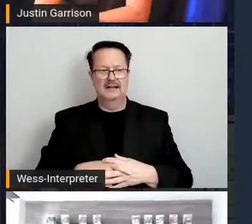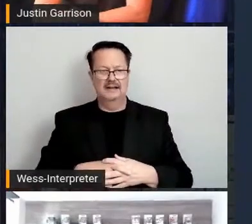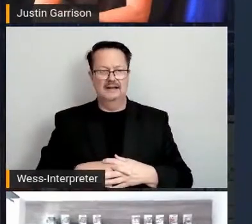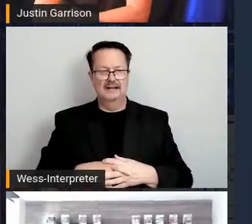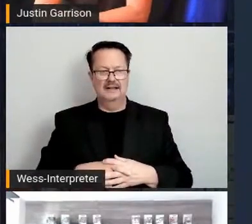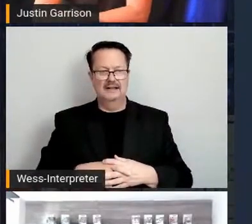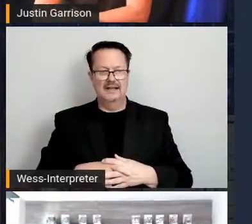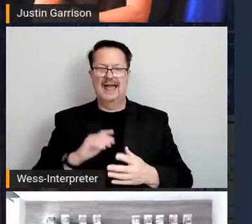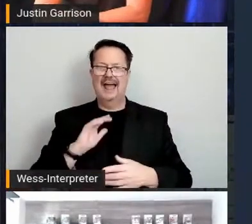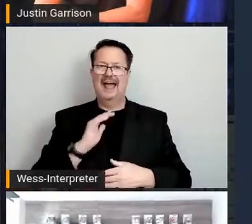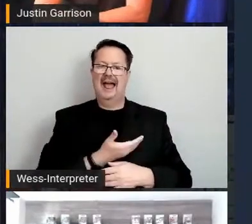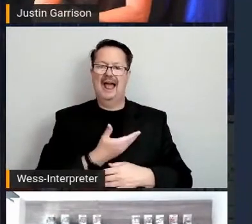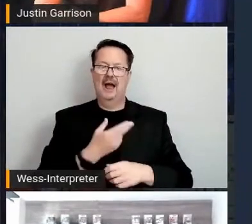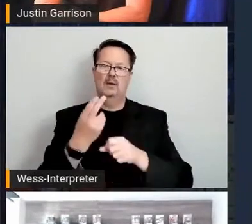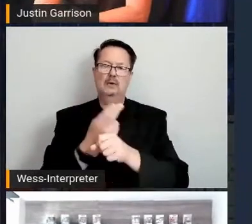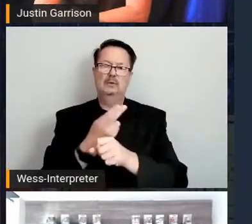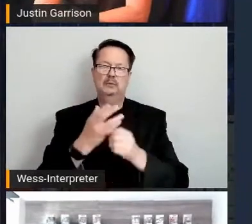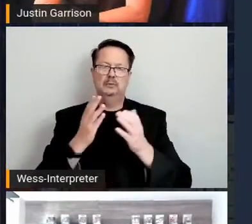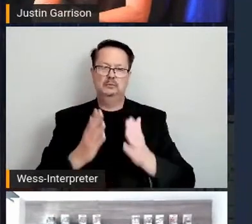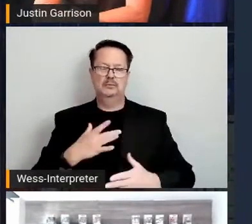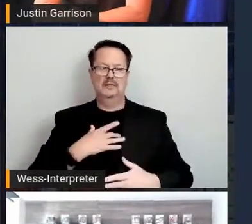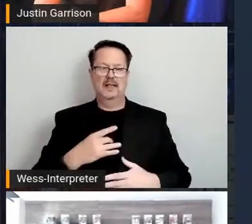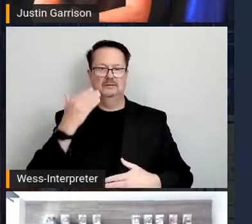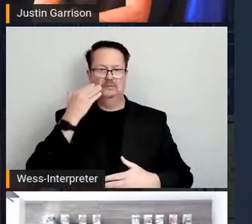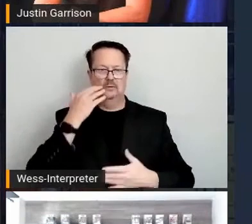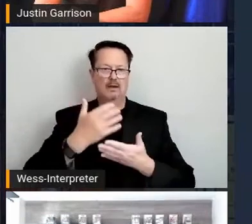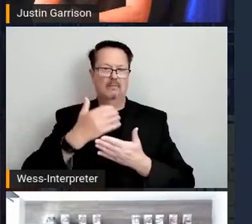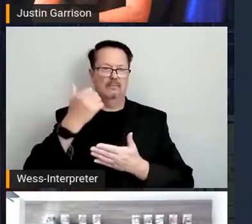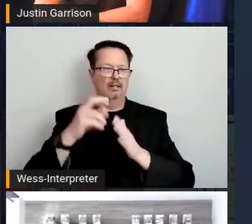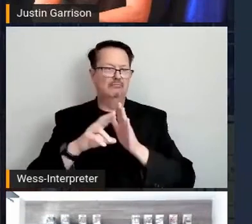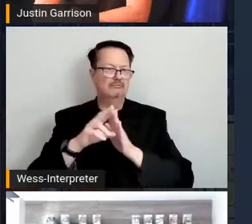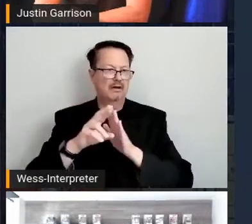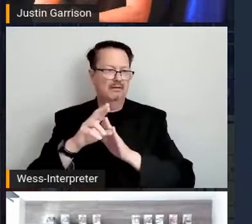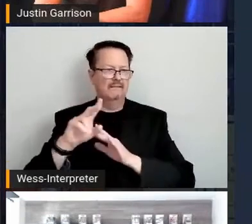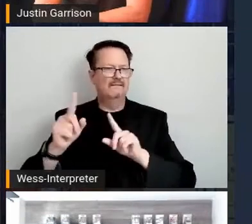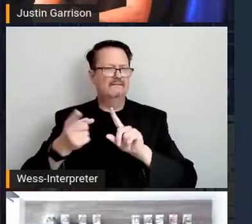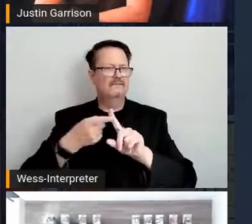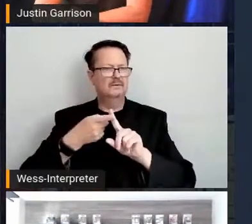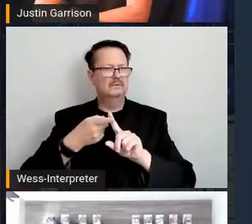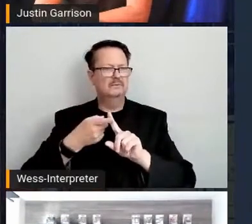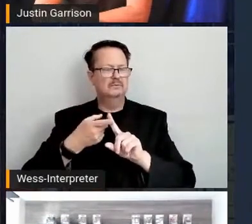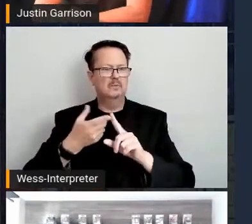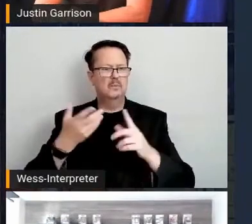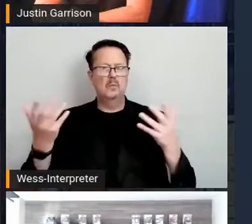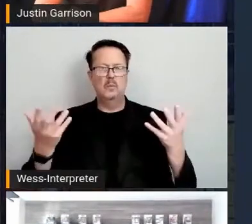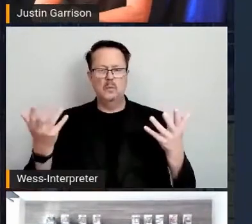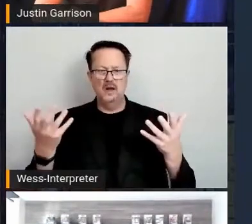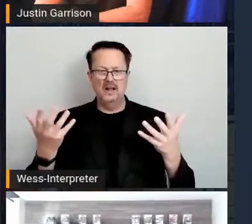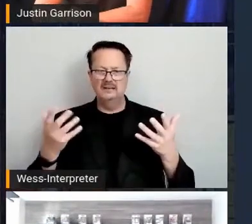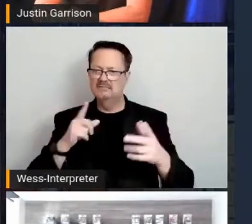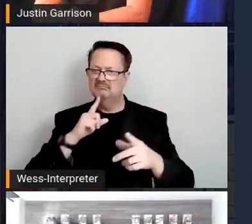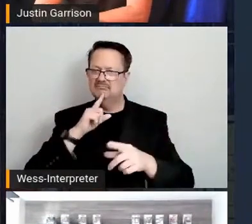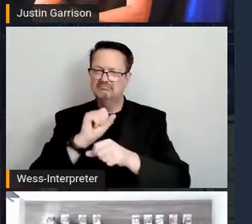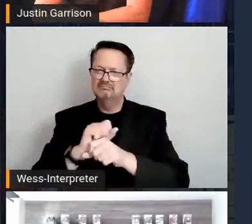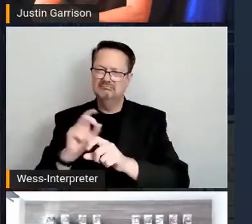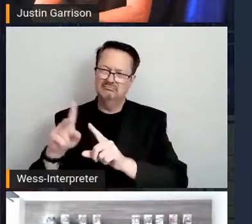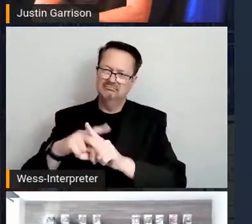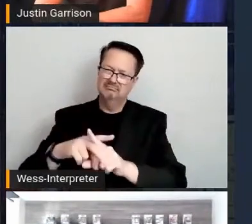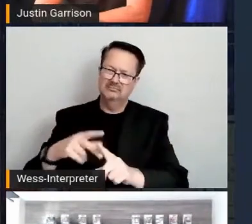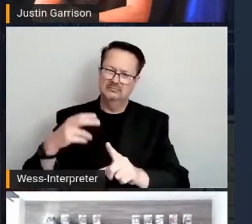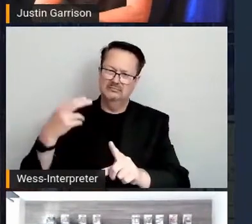our users would like to know about Bottlerocket OS. To start with, what is the practical benefit of it? Given